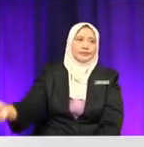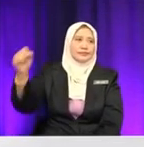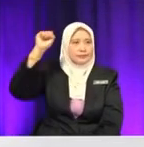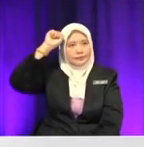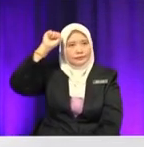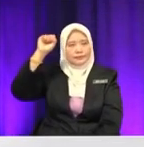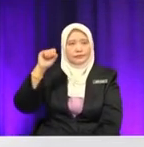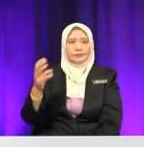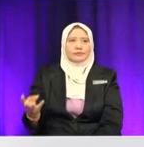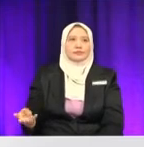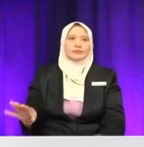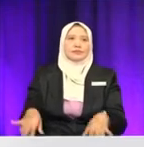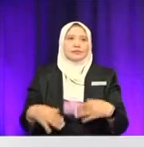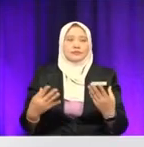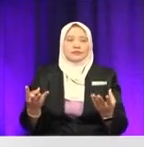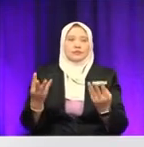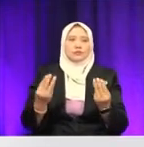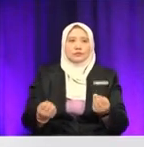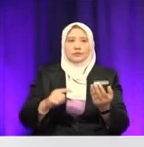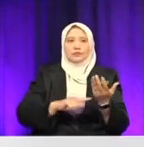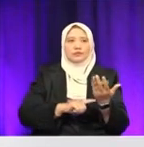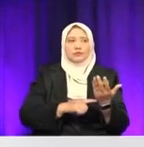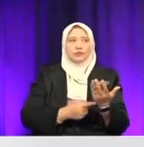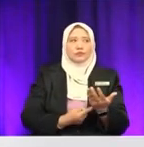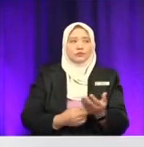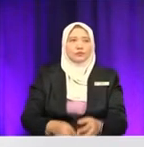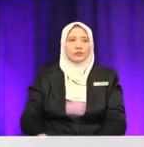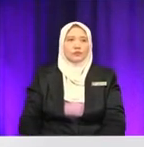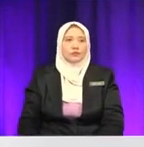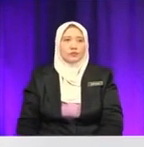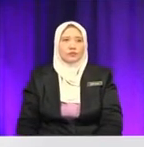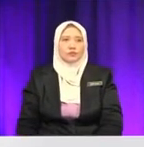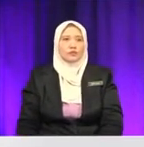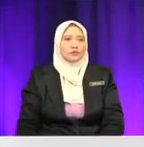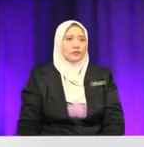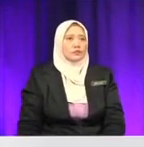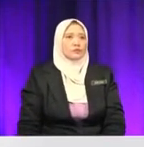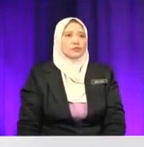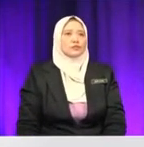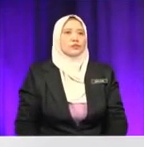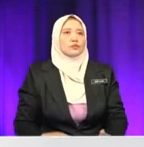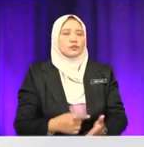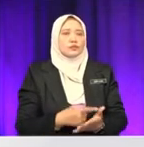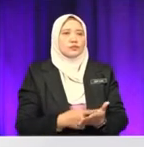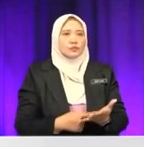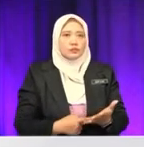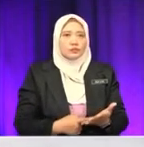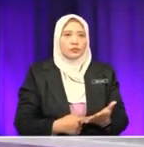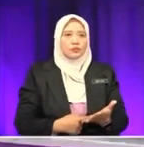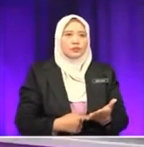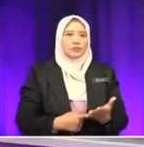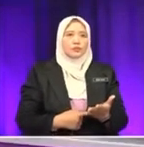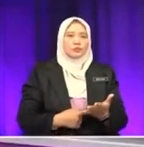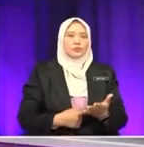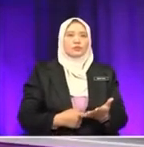here to begin our draft, Aiman? What are the benefits of staying fit and healthy? Allah,